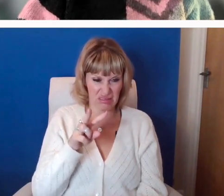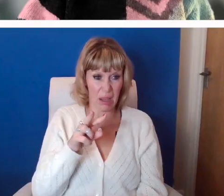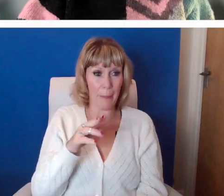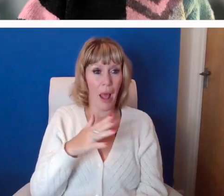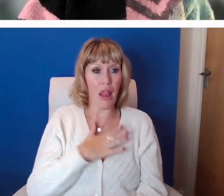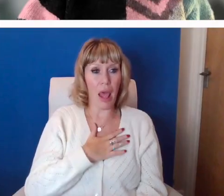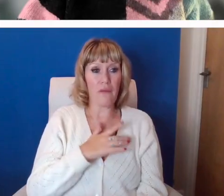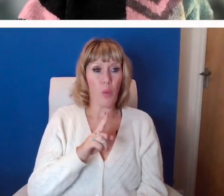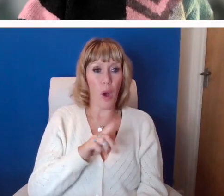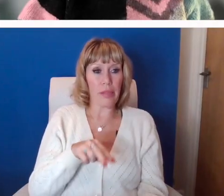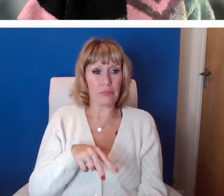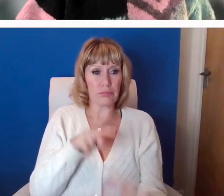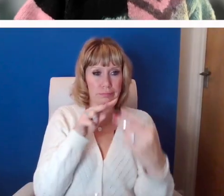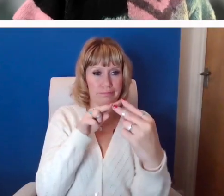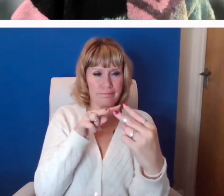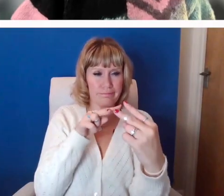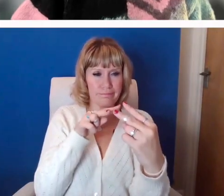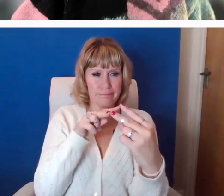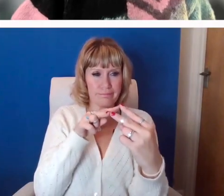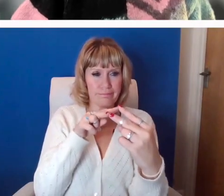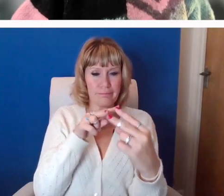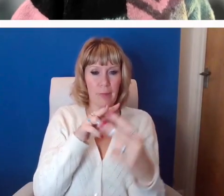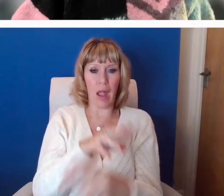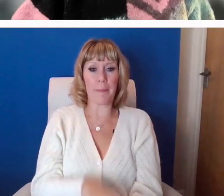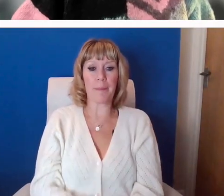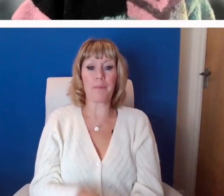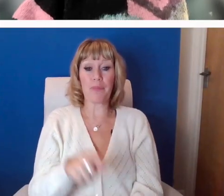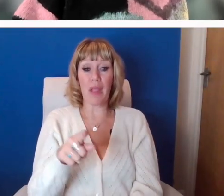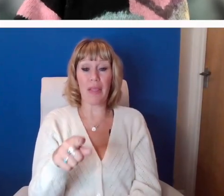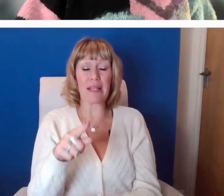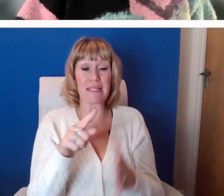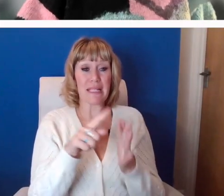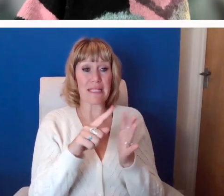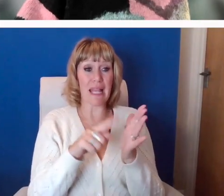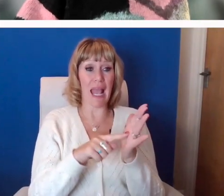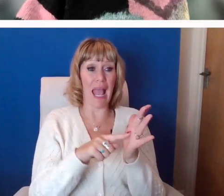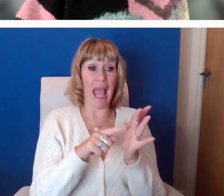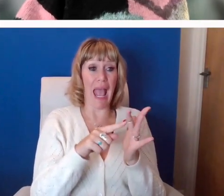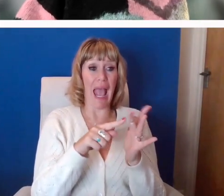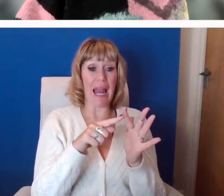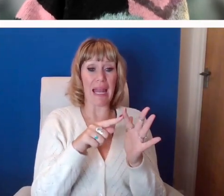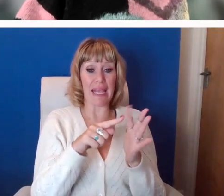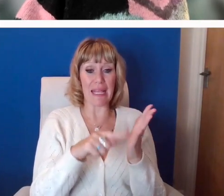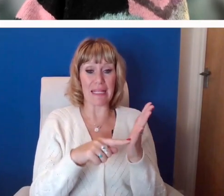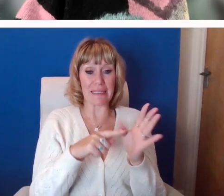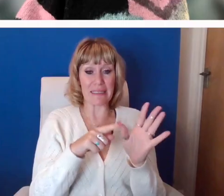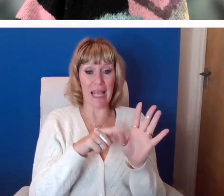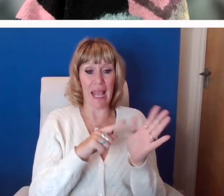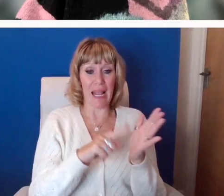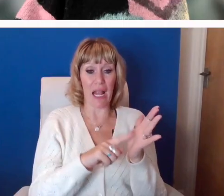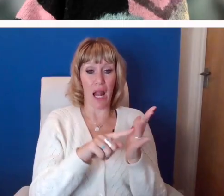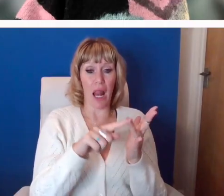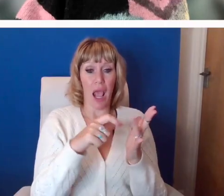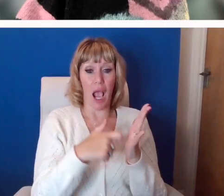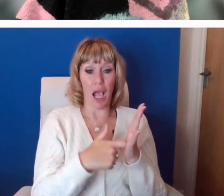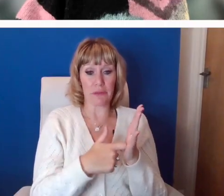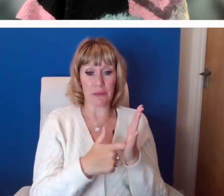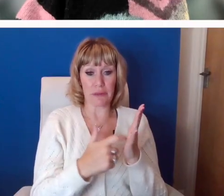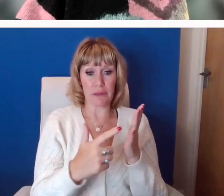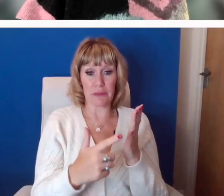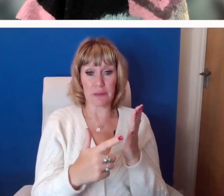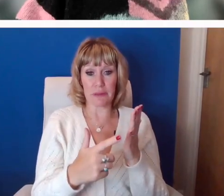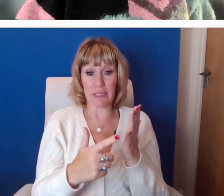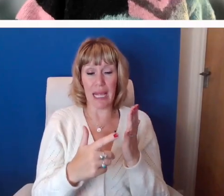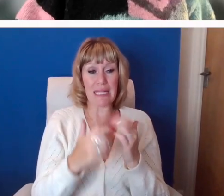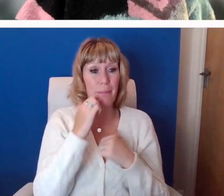do lots of other people. This is Ellie Taylor. It's a monochrome painted portrait of a woman in a shirt